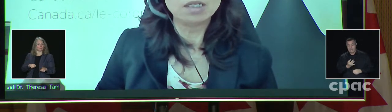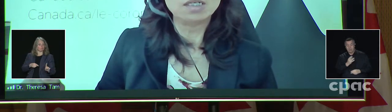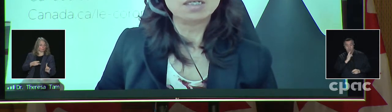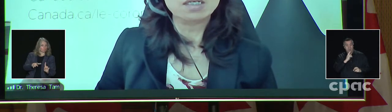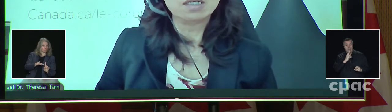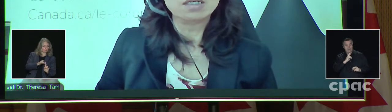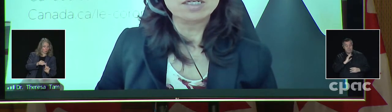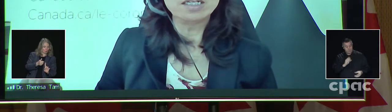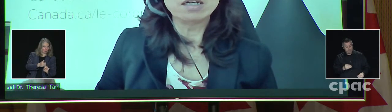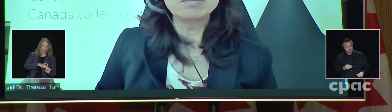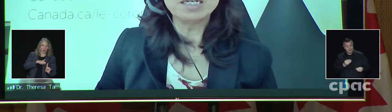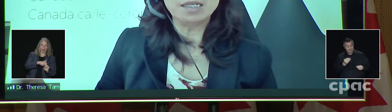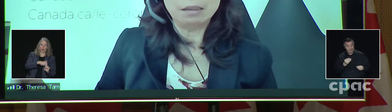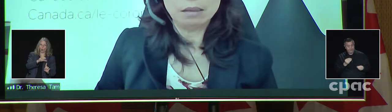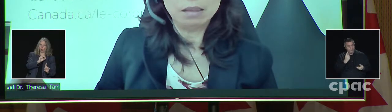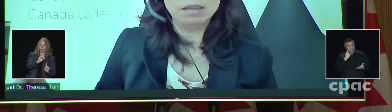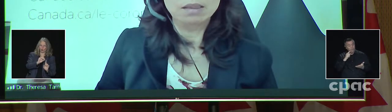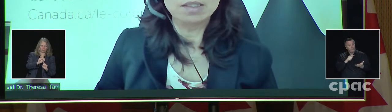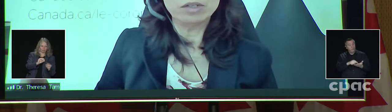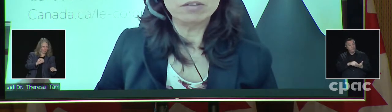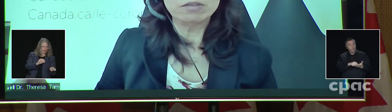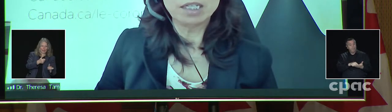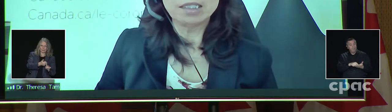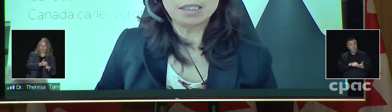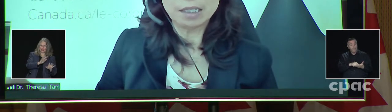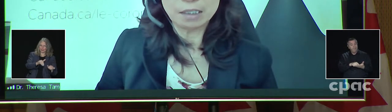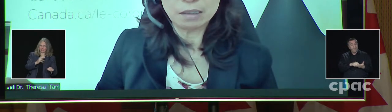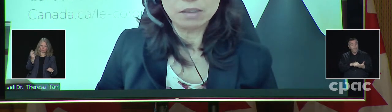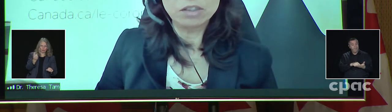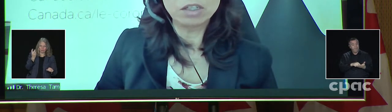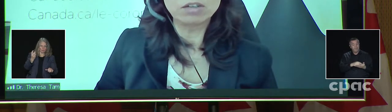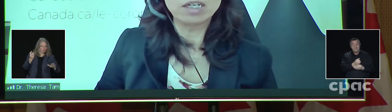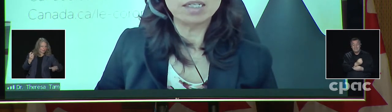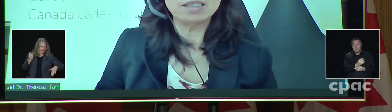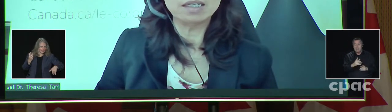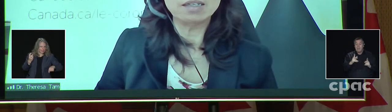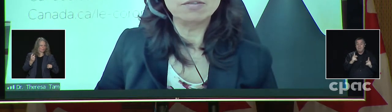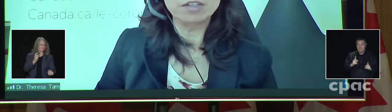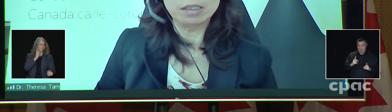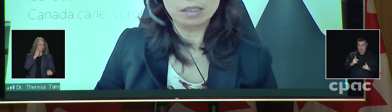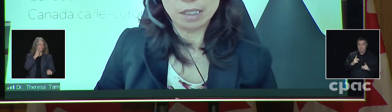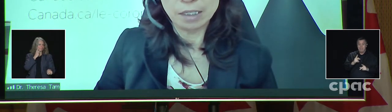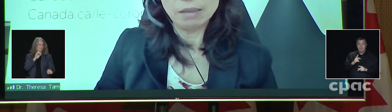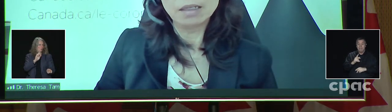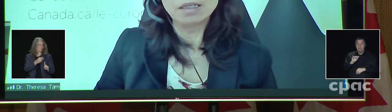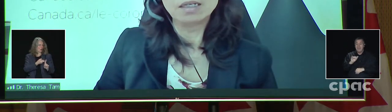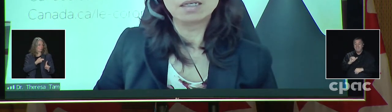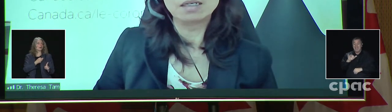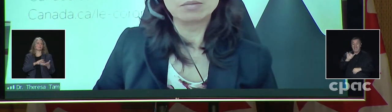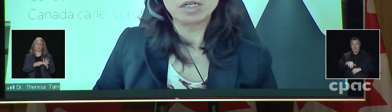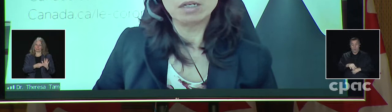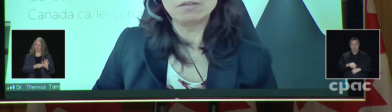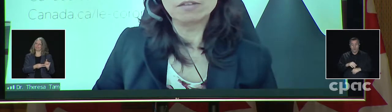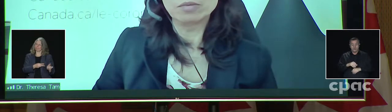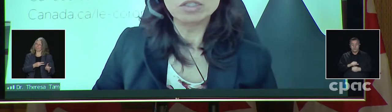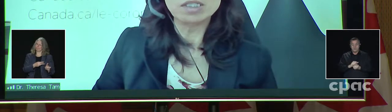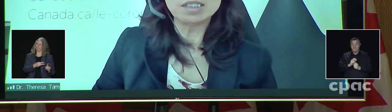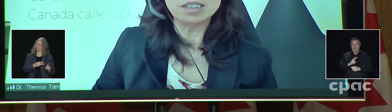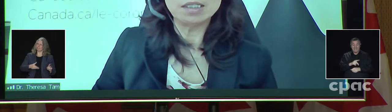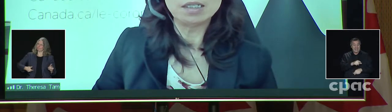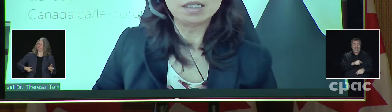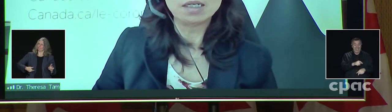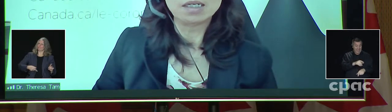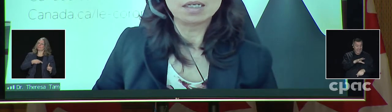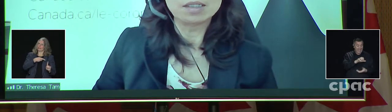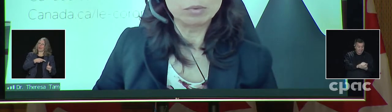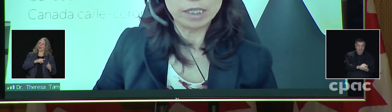Omicron who cannot be linked to a travel-related case. So that is a first sign of